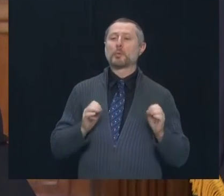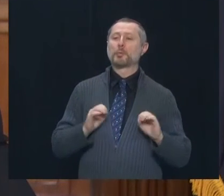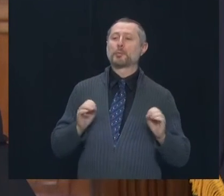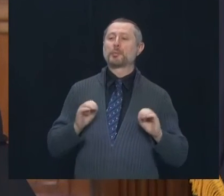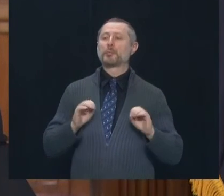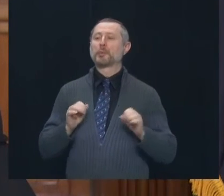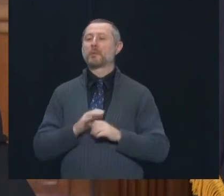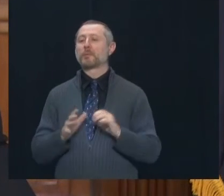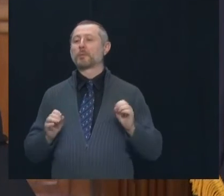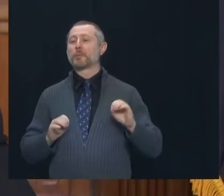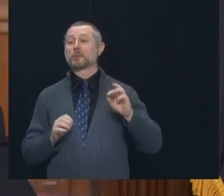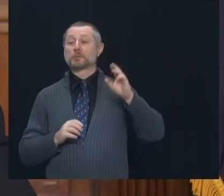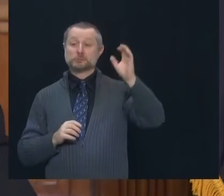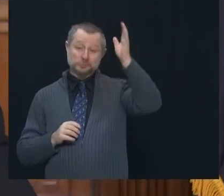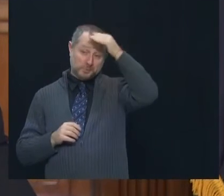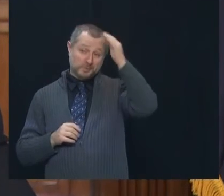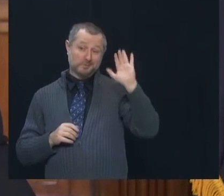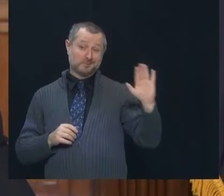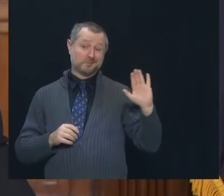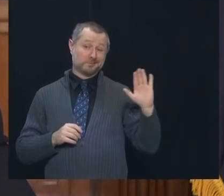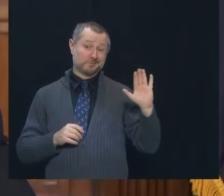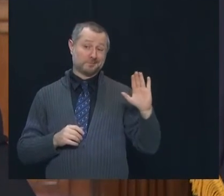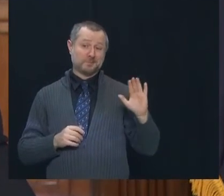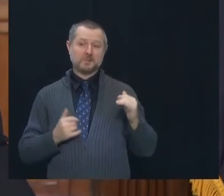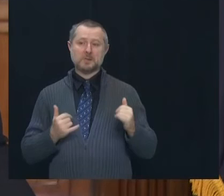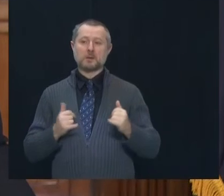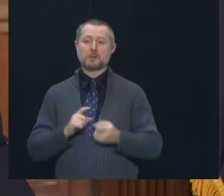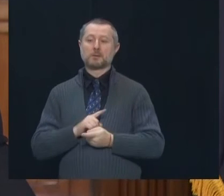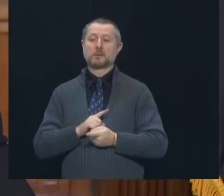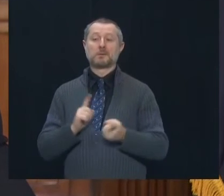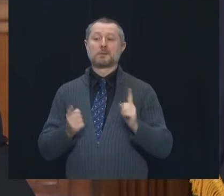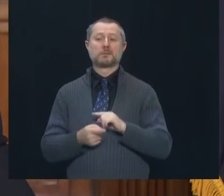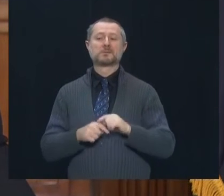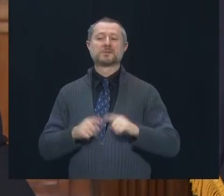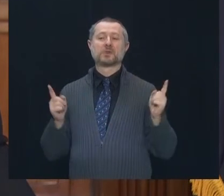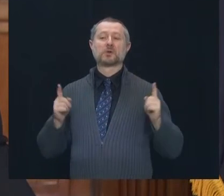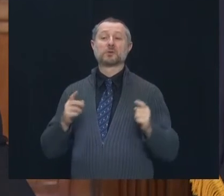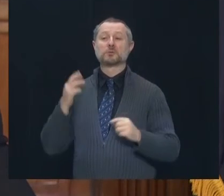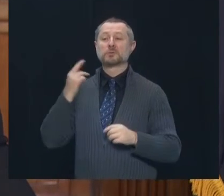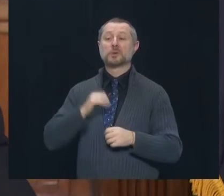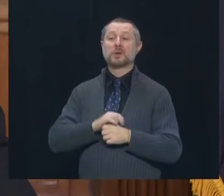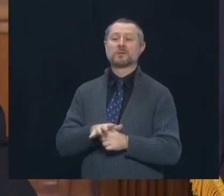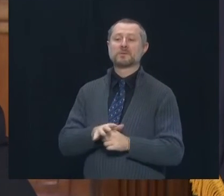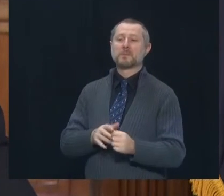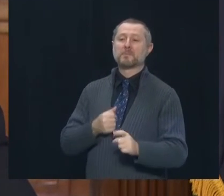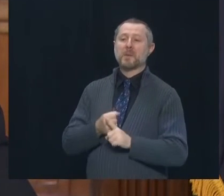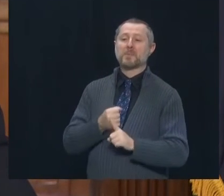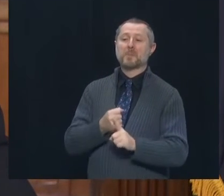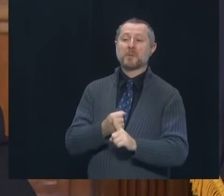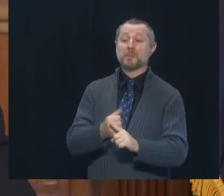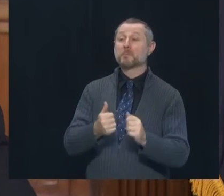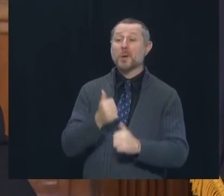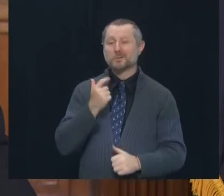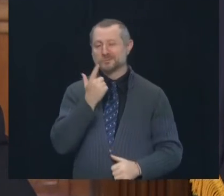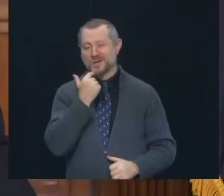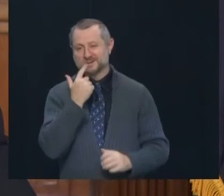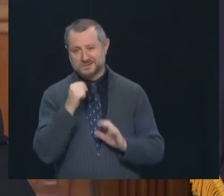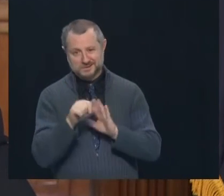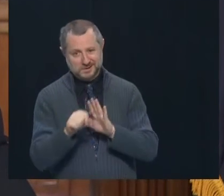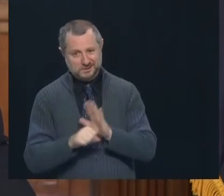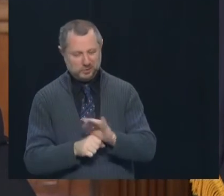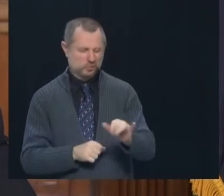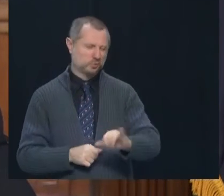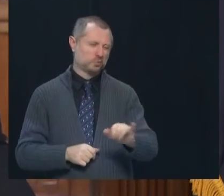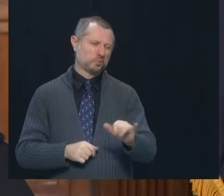the administration saying it anymore because now COVID has also hit the red states, and frankly, the